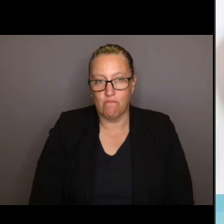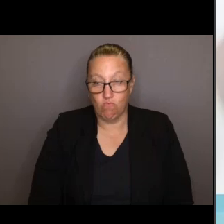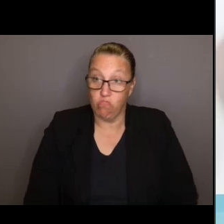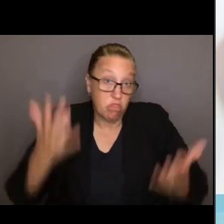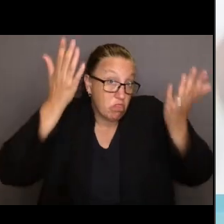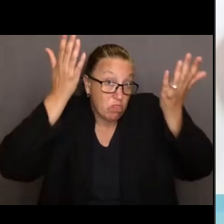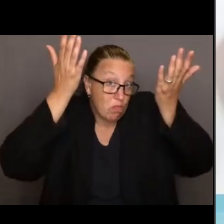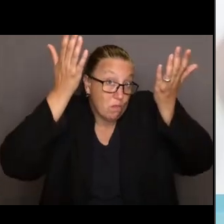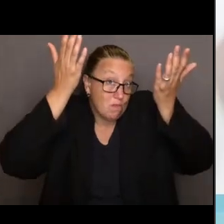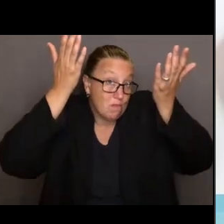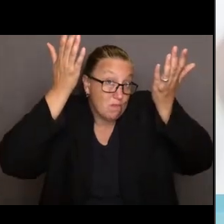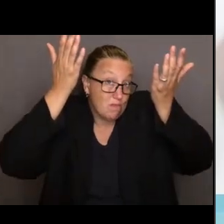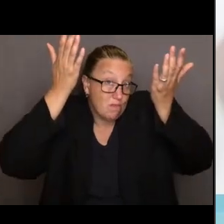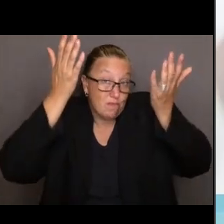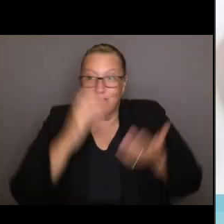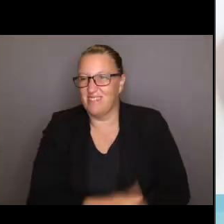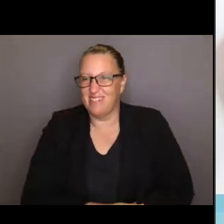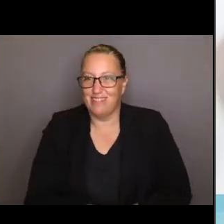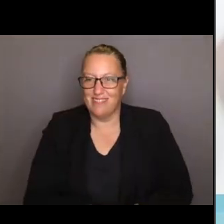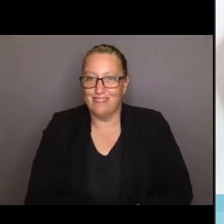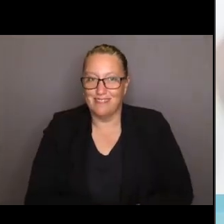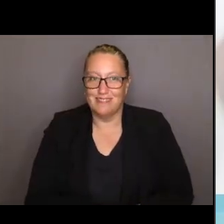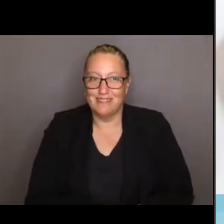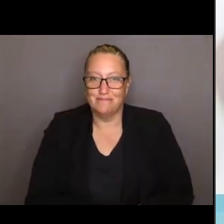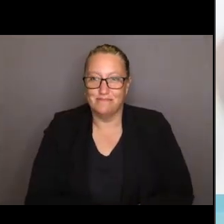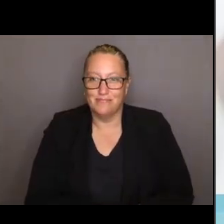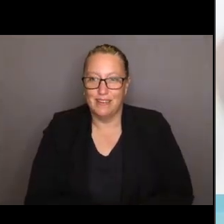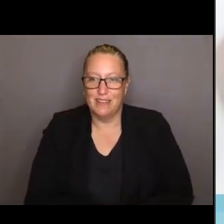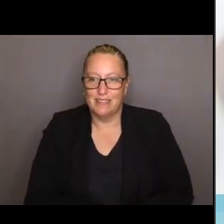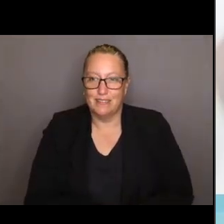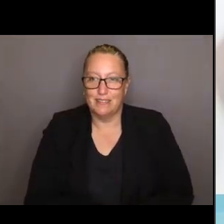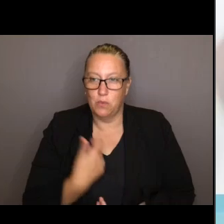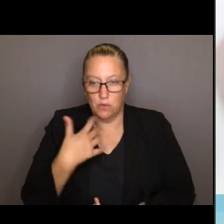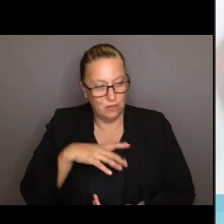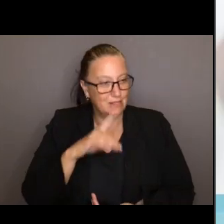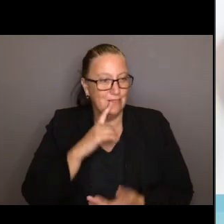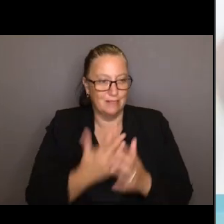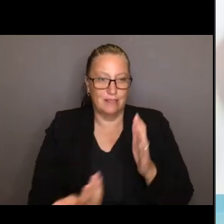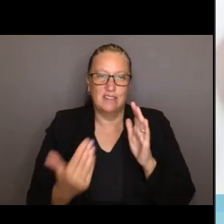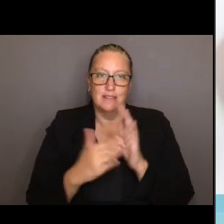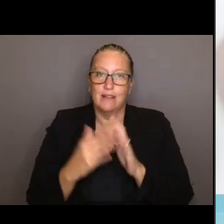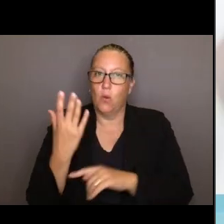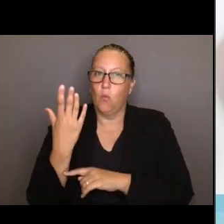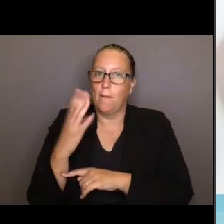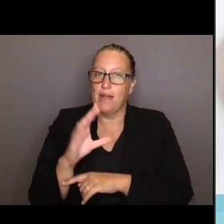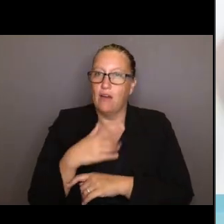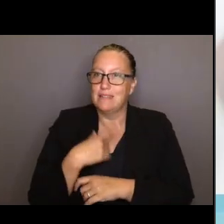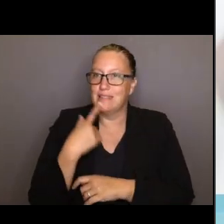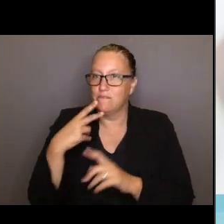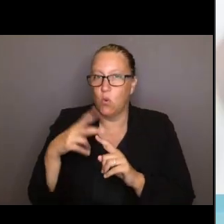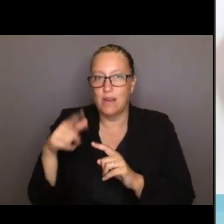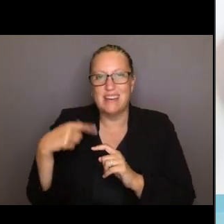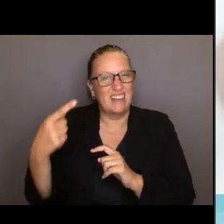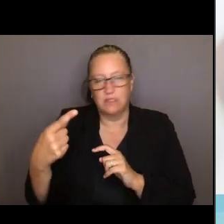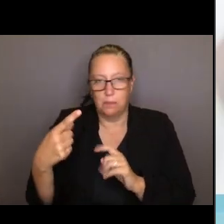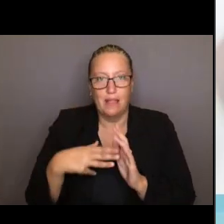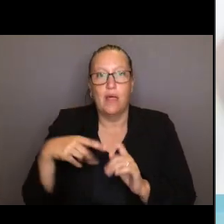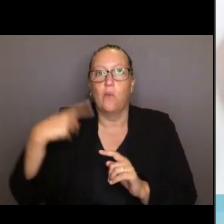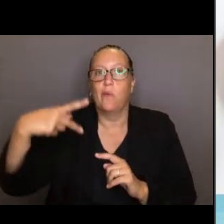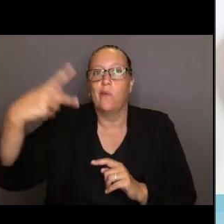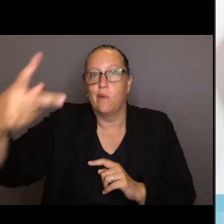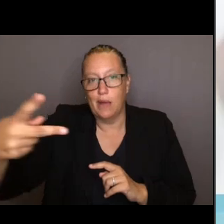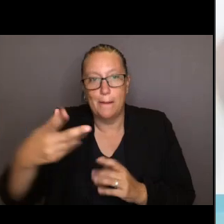bad now. I was just going to jump in and say just that webinar I mentioned for next month, the one on pathways to